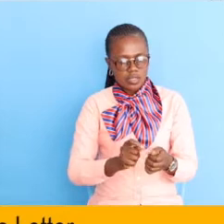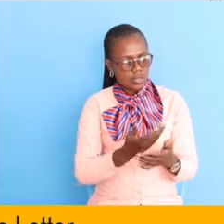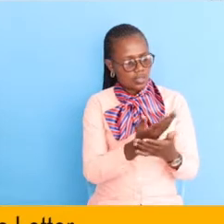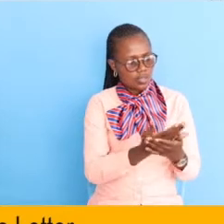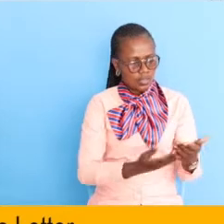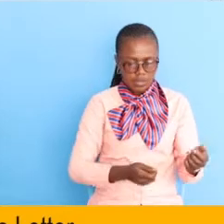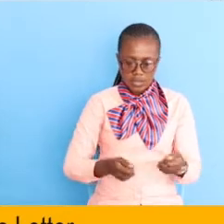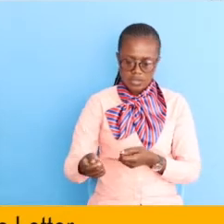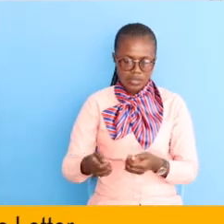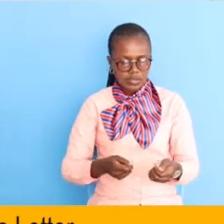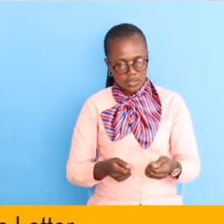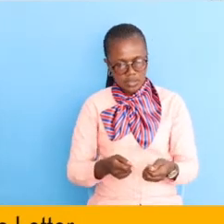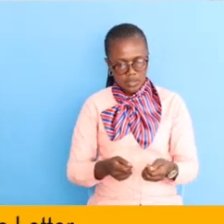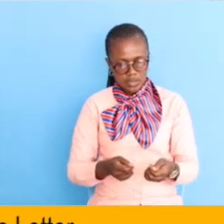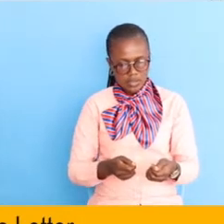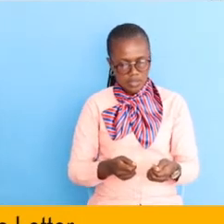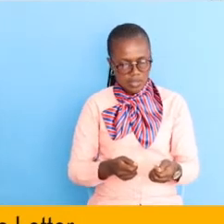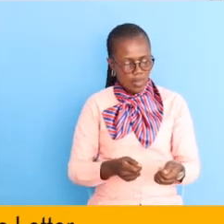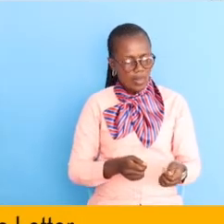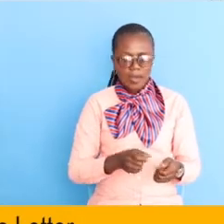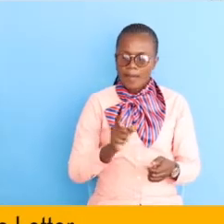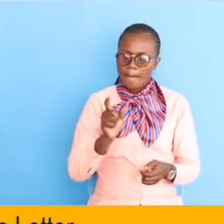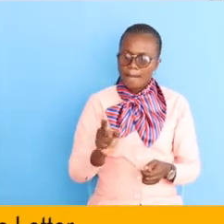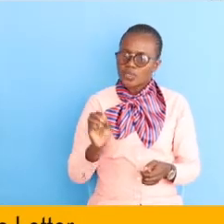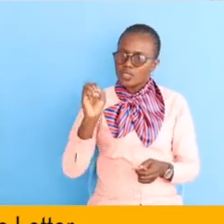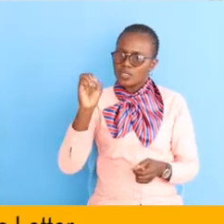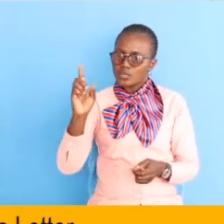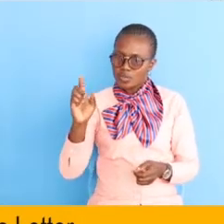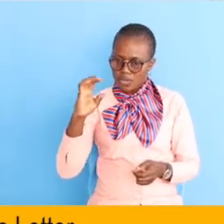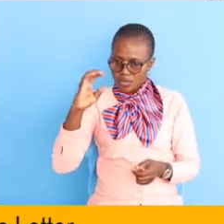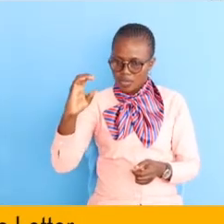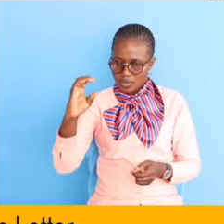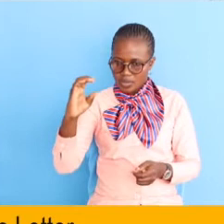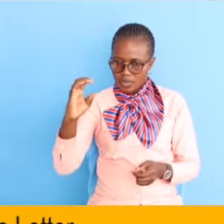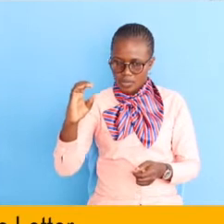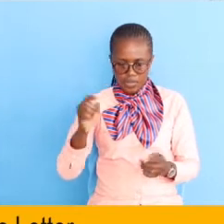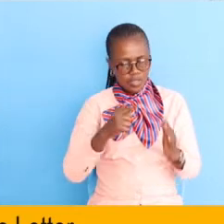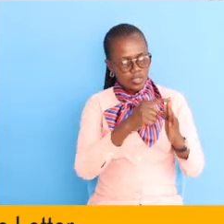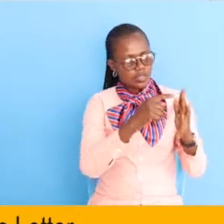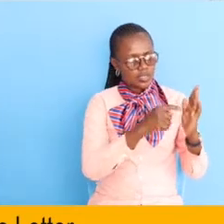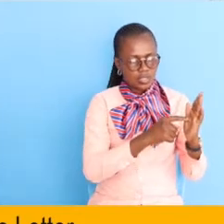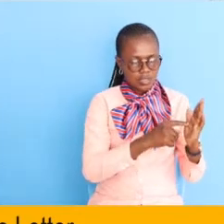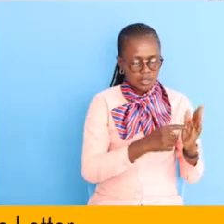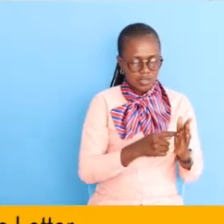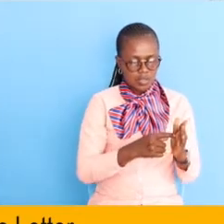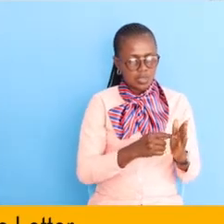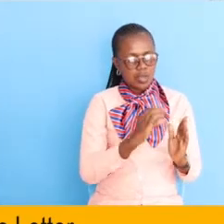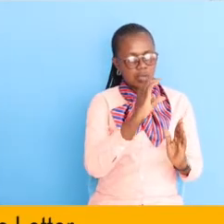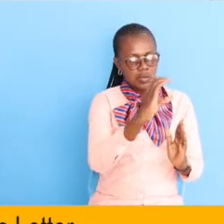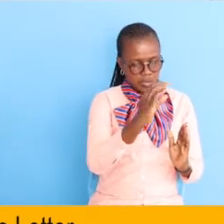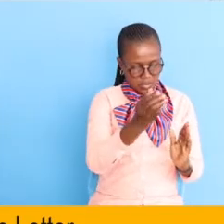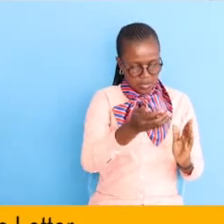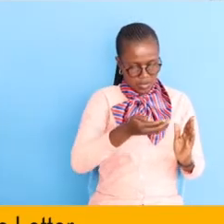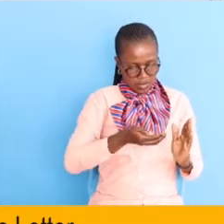have a sender's address, a date, a receiver's address, followed by